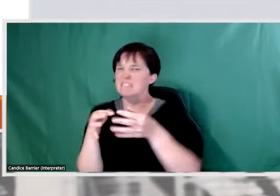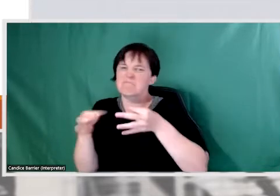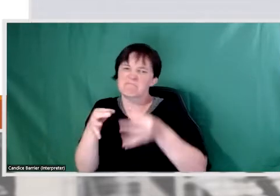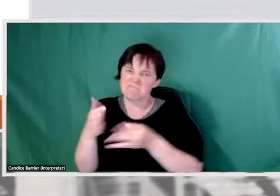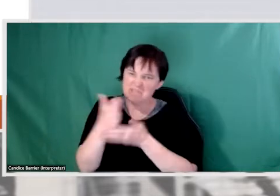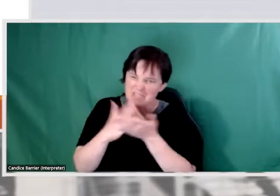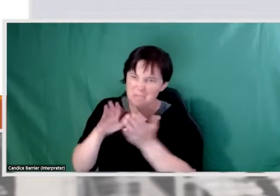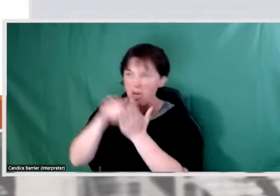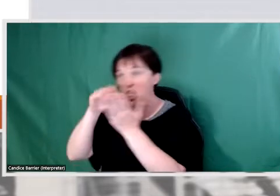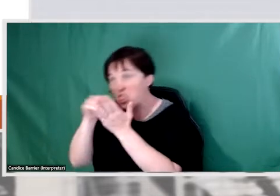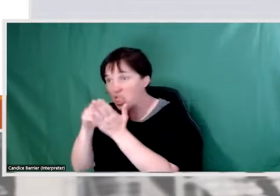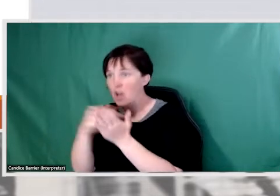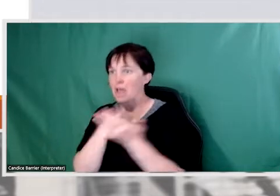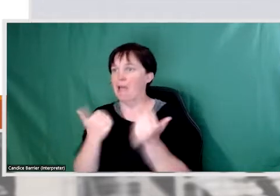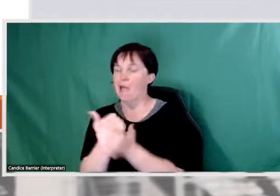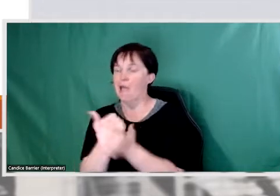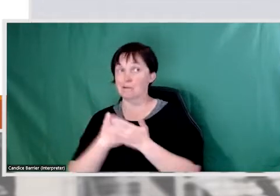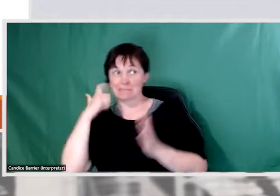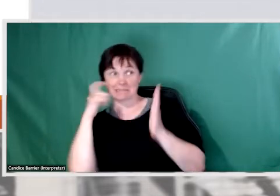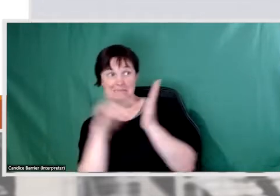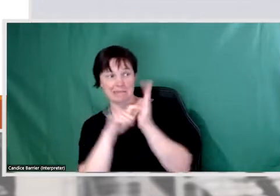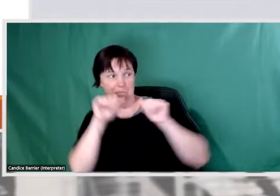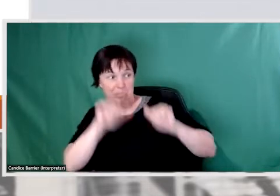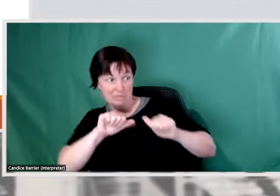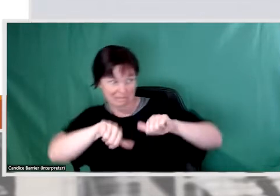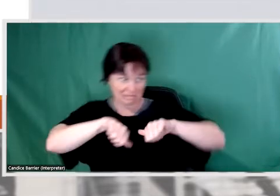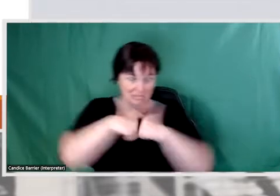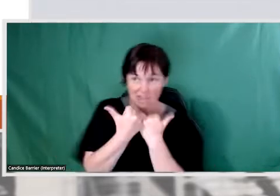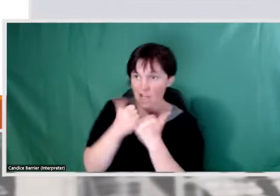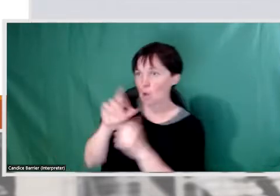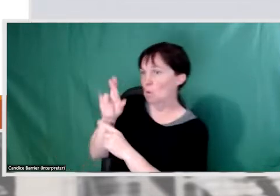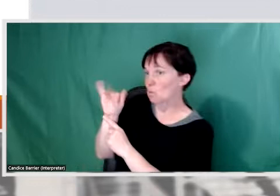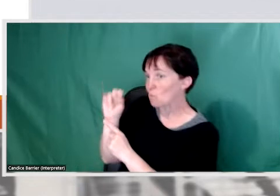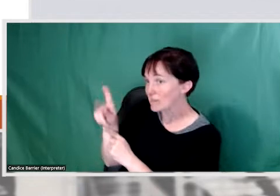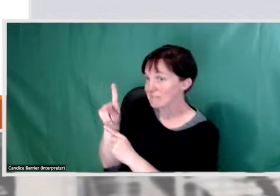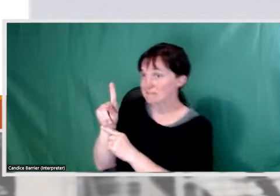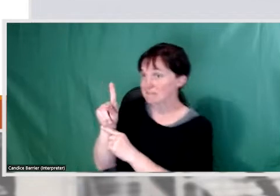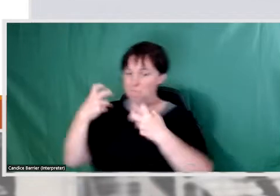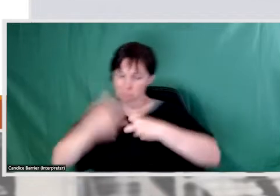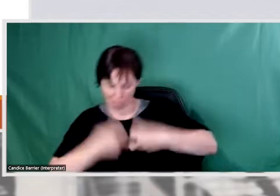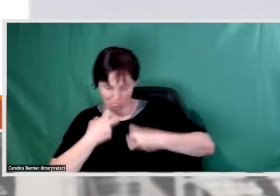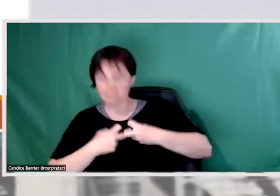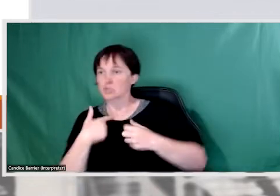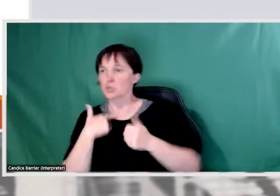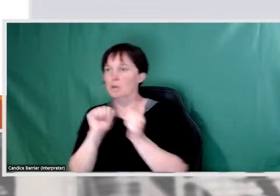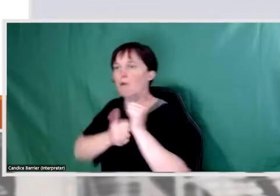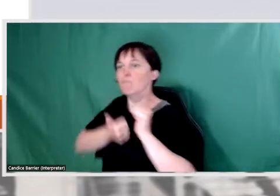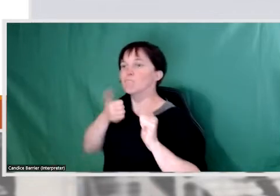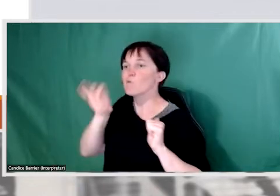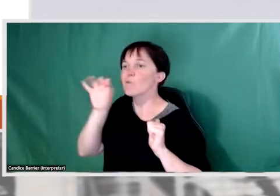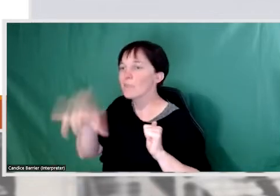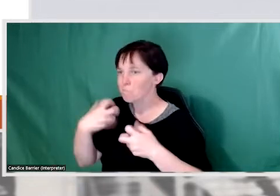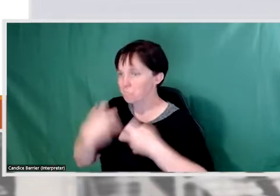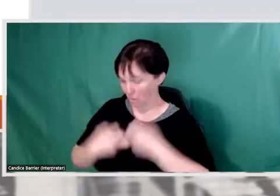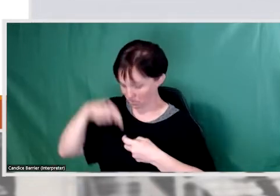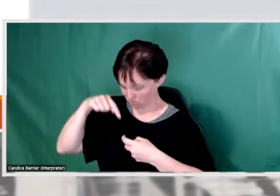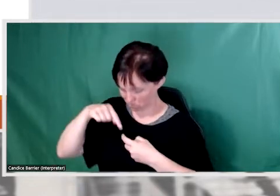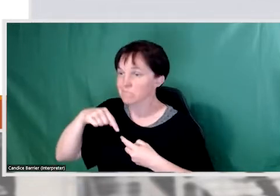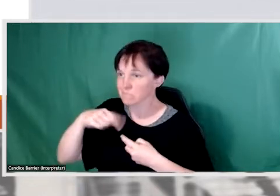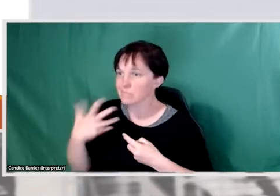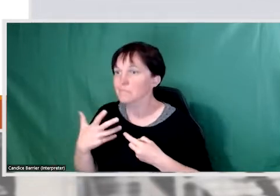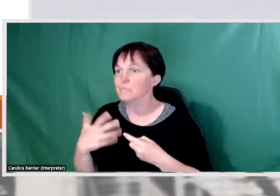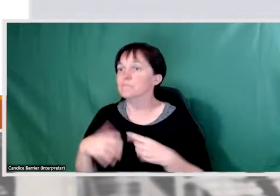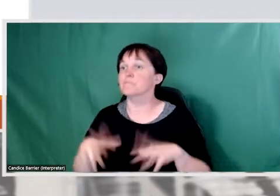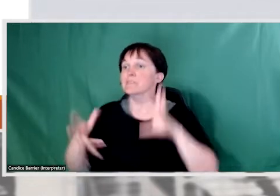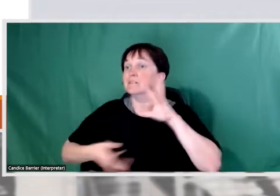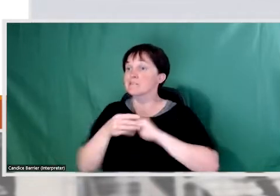it helps us identify the potential challenges, risks, and pitfalls, so we can avoid them. And in addition to that,